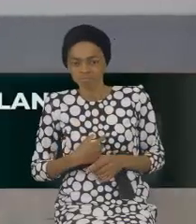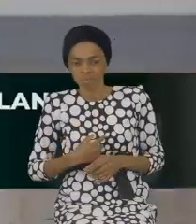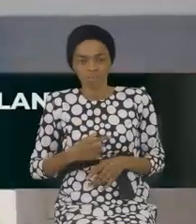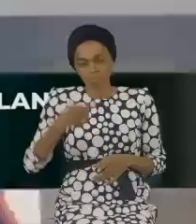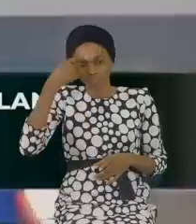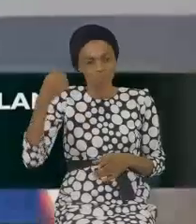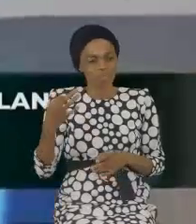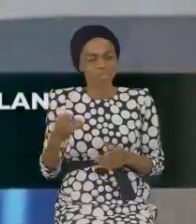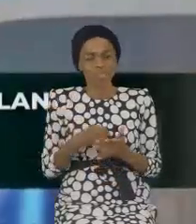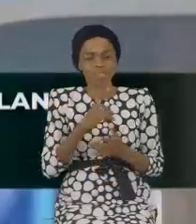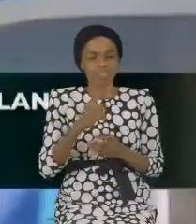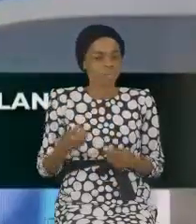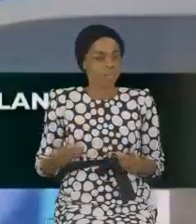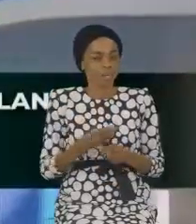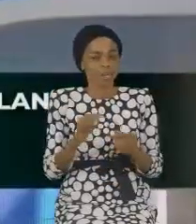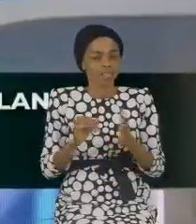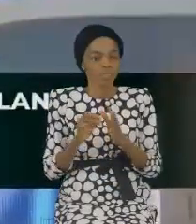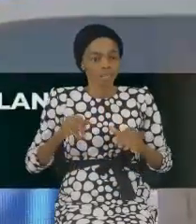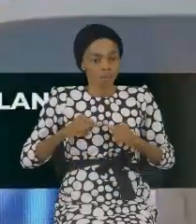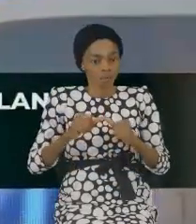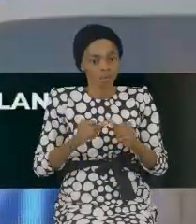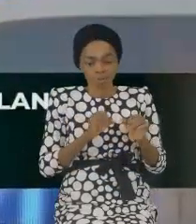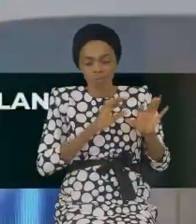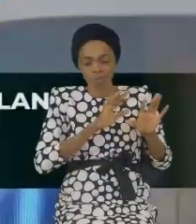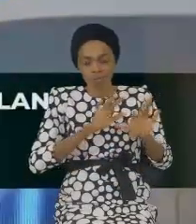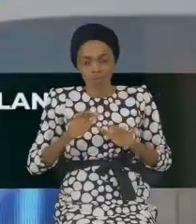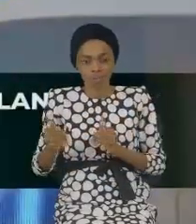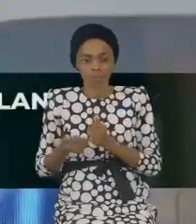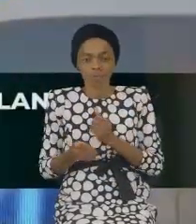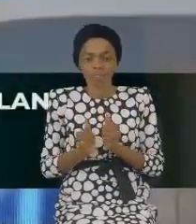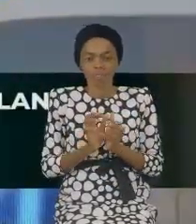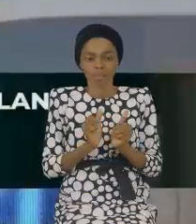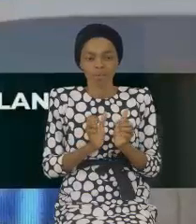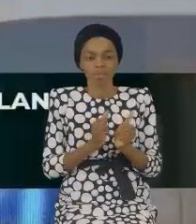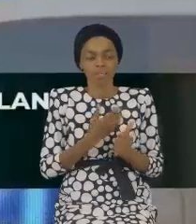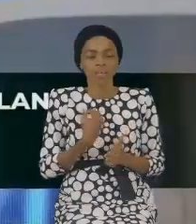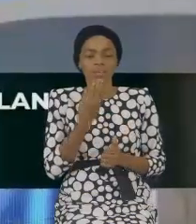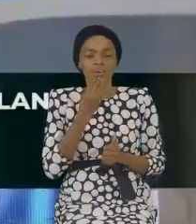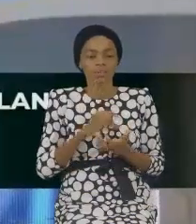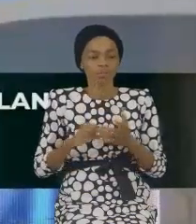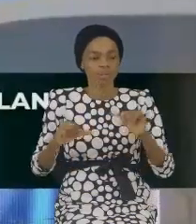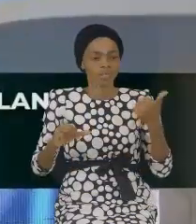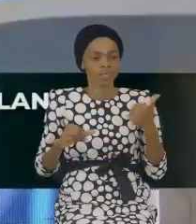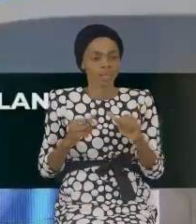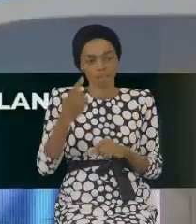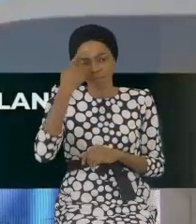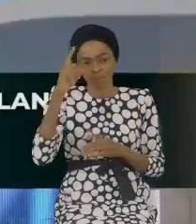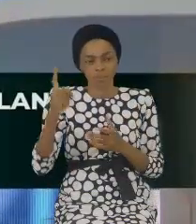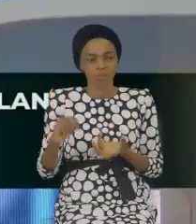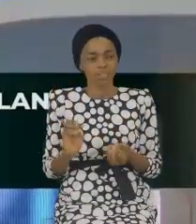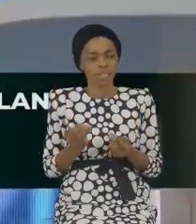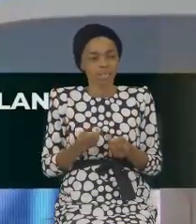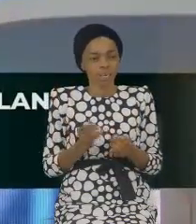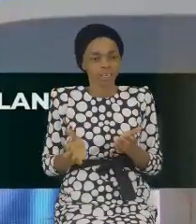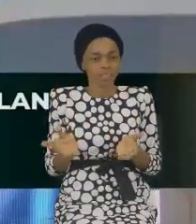because it's a land that keeps on flowing with milk and honey." And then in verse 10, it says, "For the land